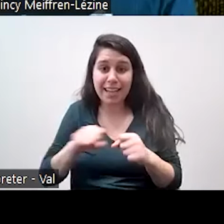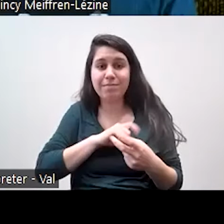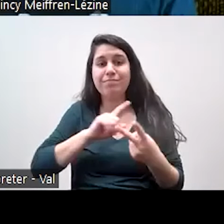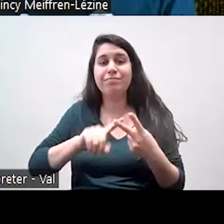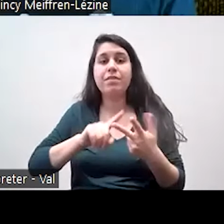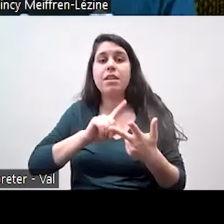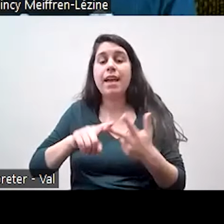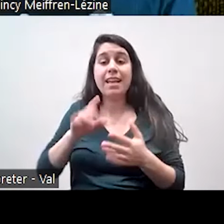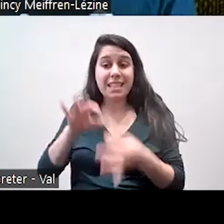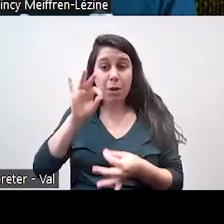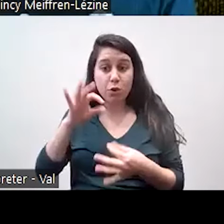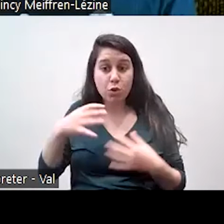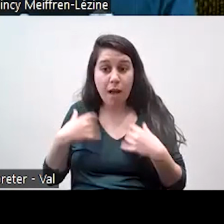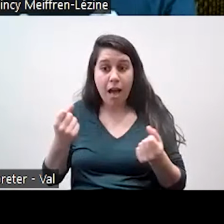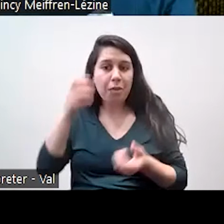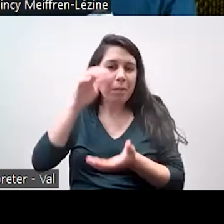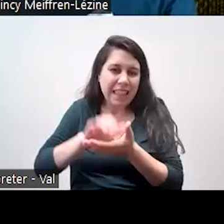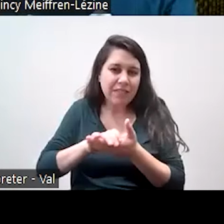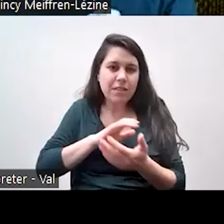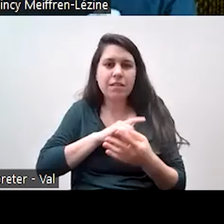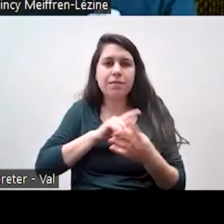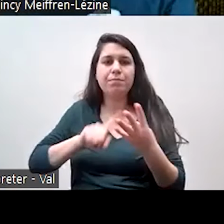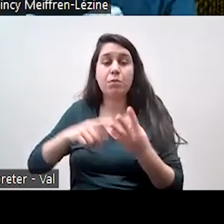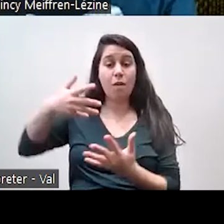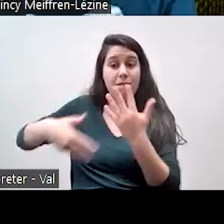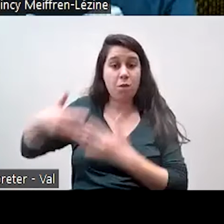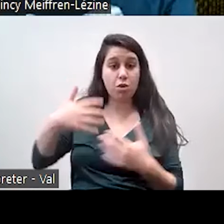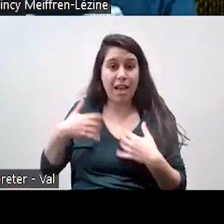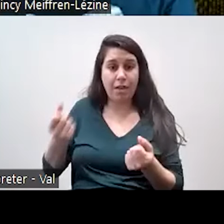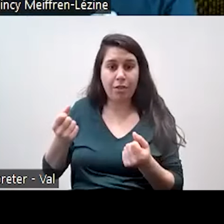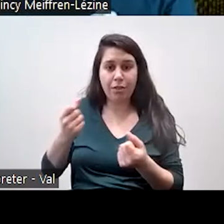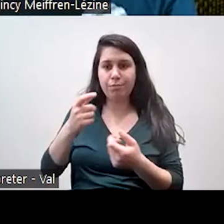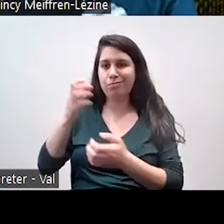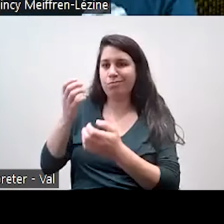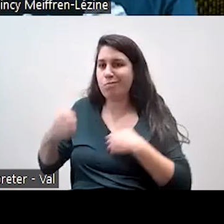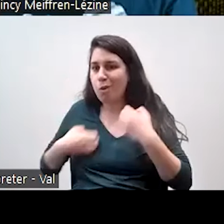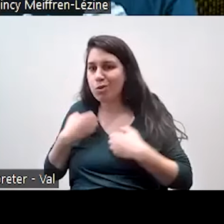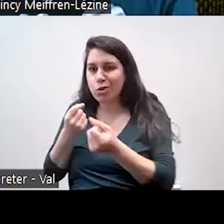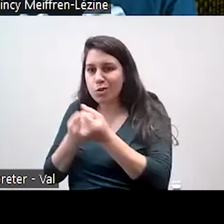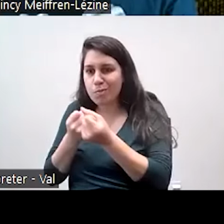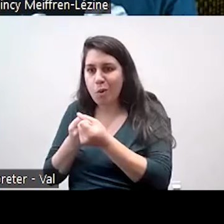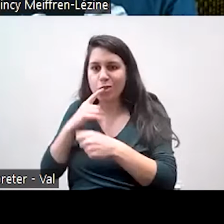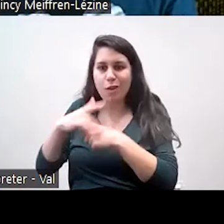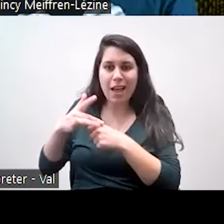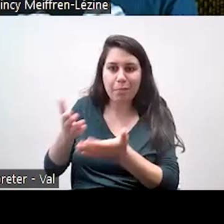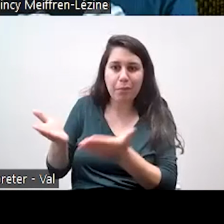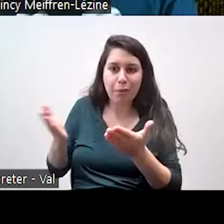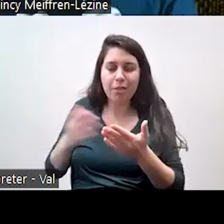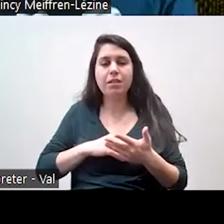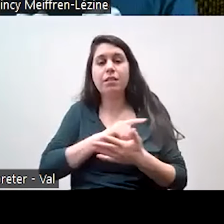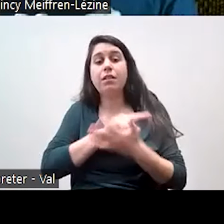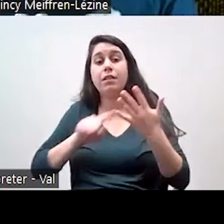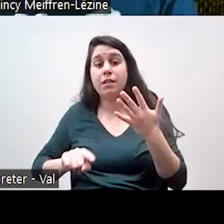which is their belief systems, their social health includes tangible and emotional supports that are available, their